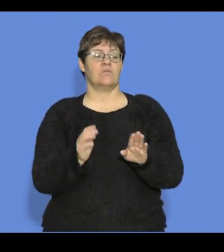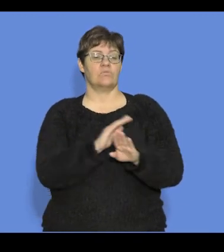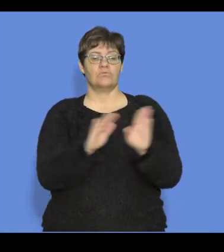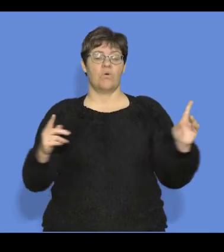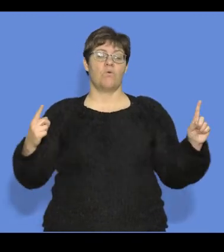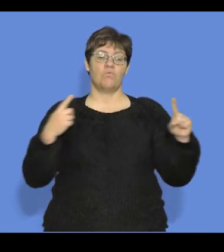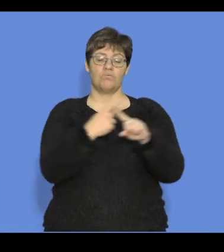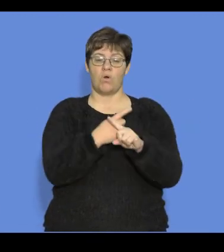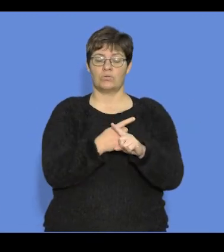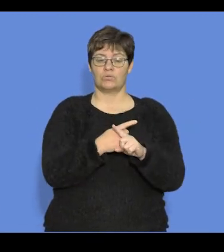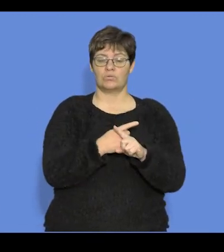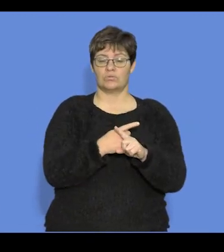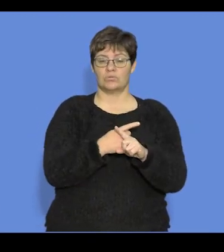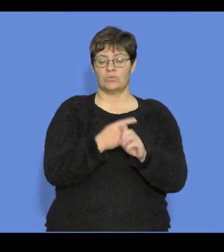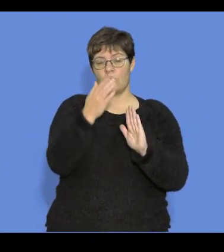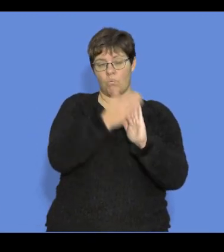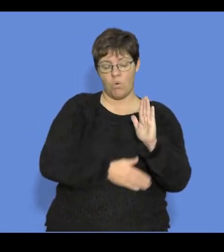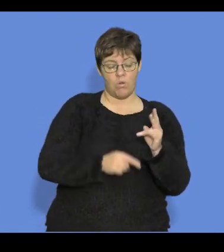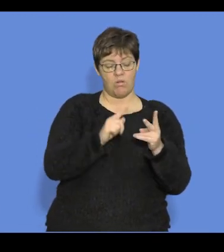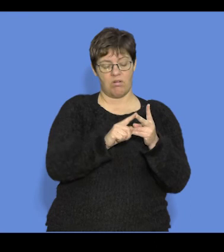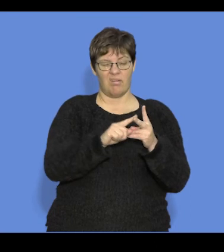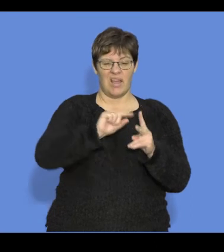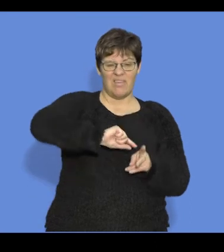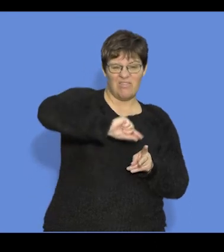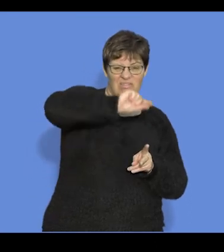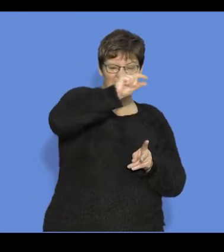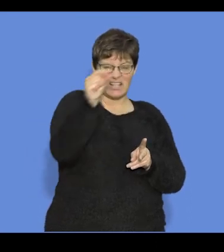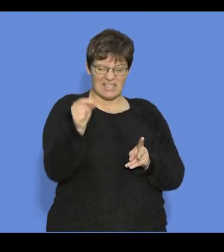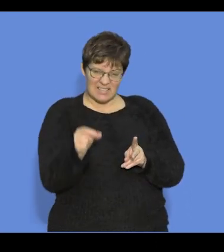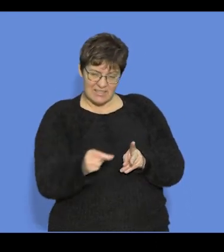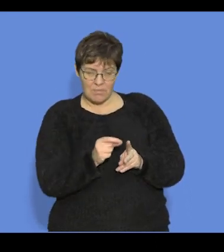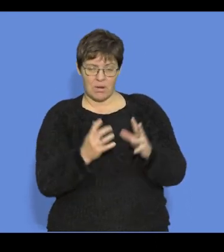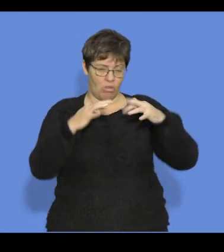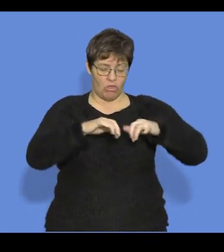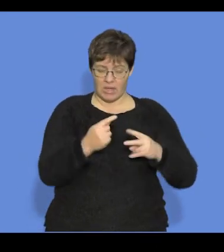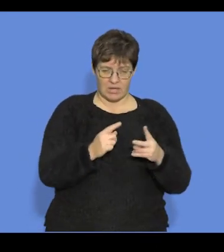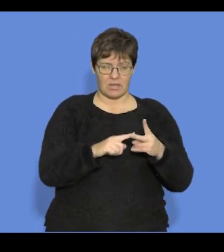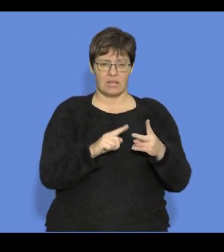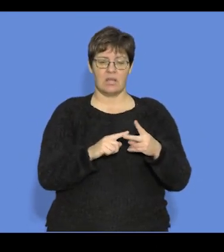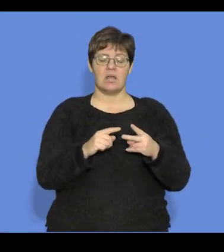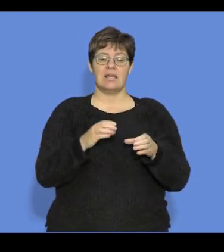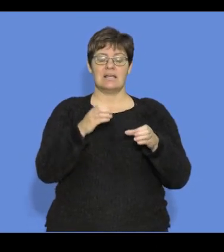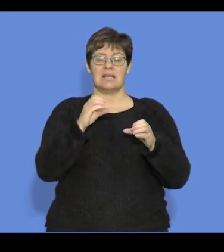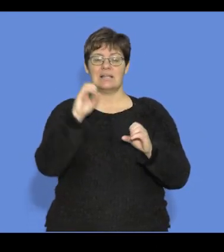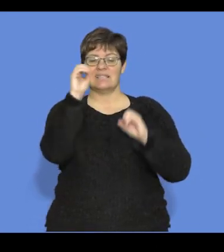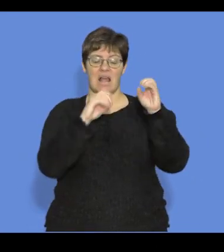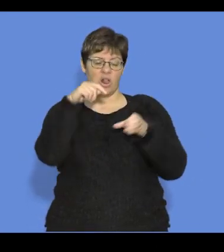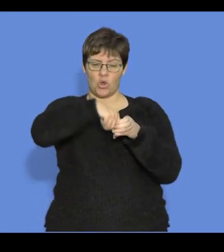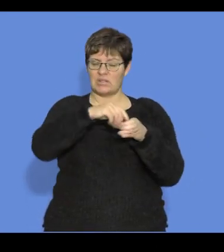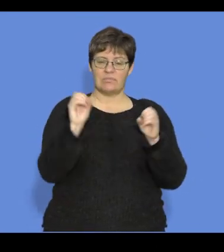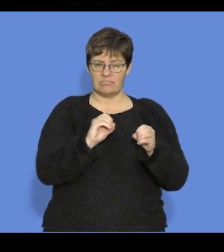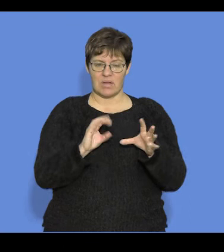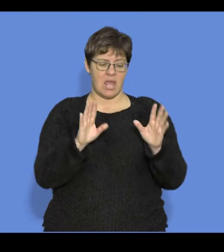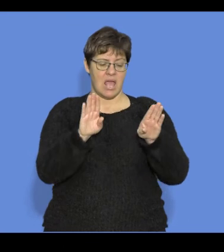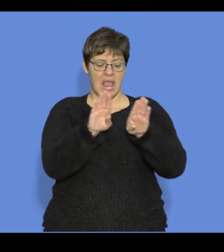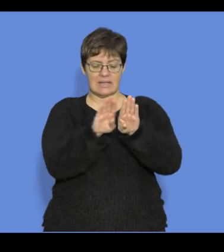cross walls, thick walls to prevent collapse, no cell contents joined end to end,